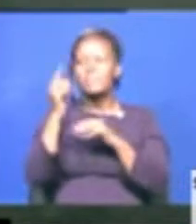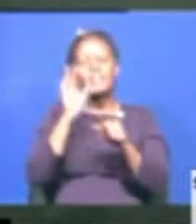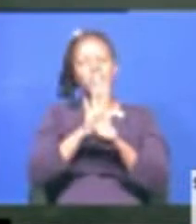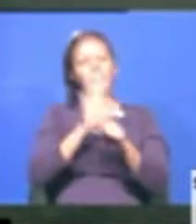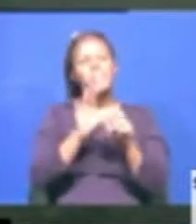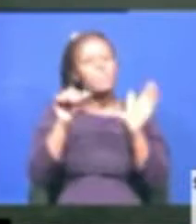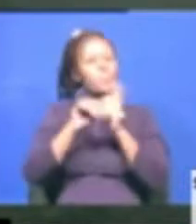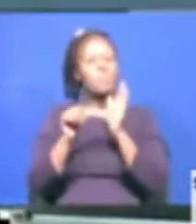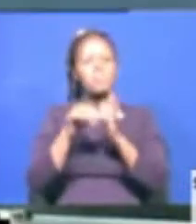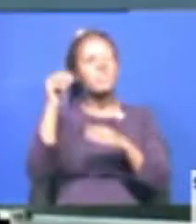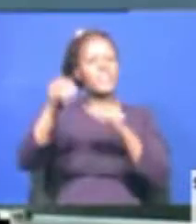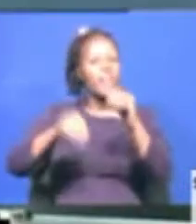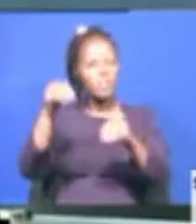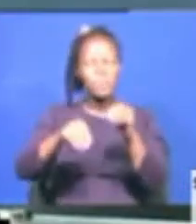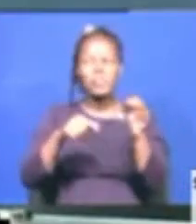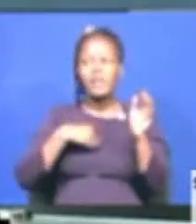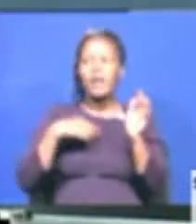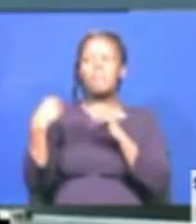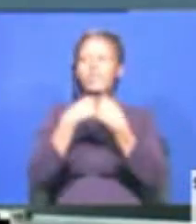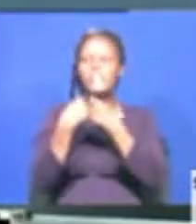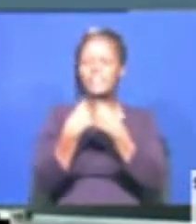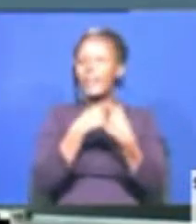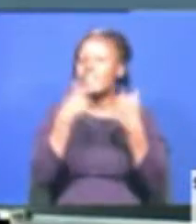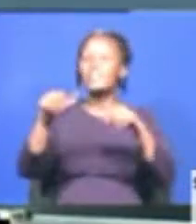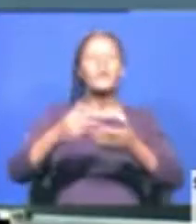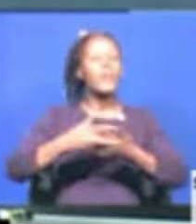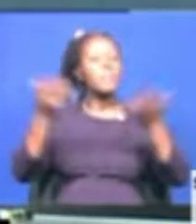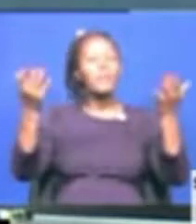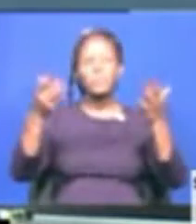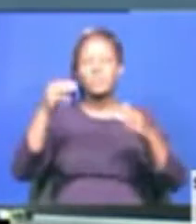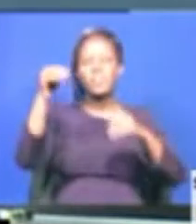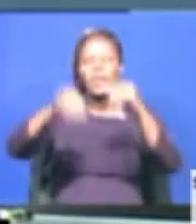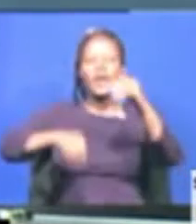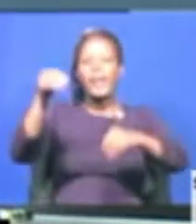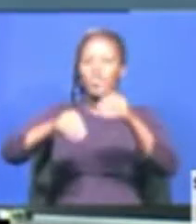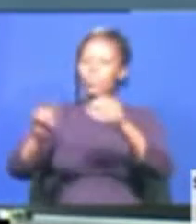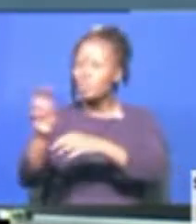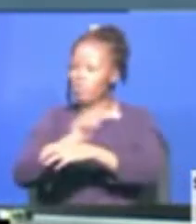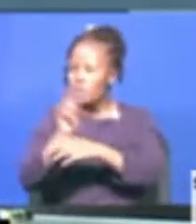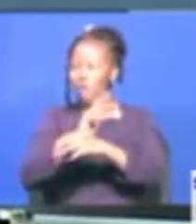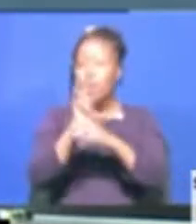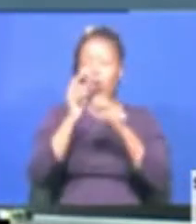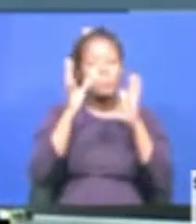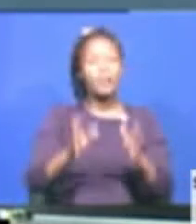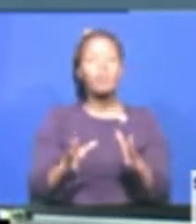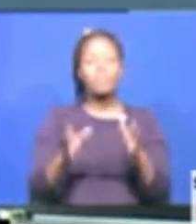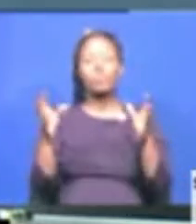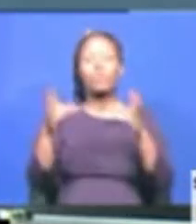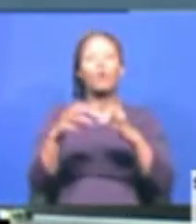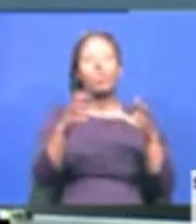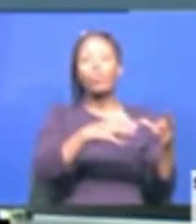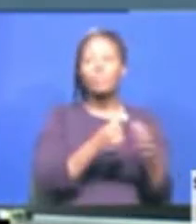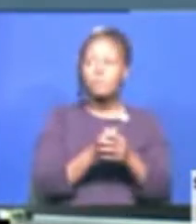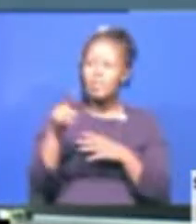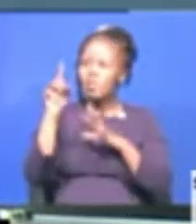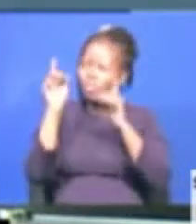so I challenge to anybody, election observer, observation group, find some irregularities,